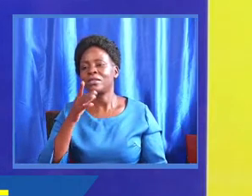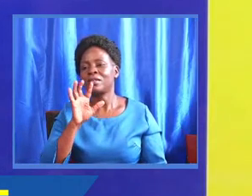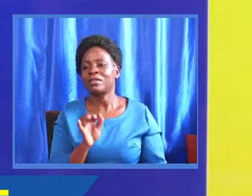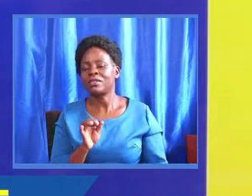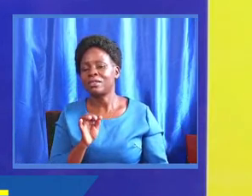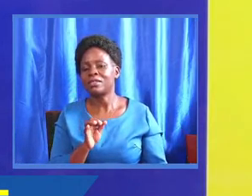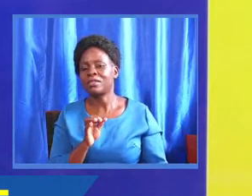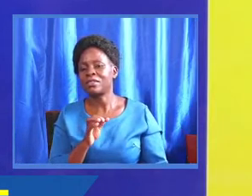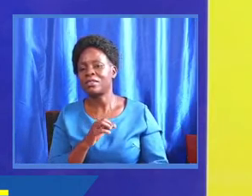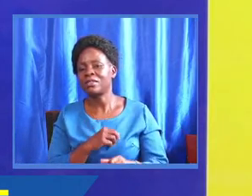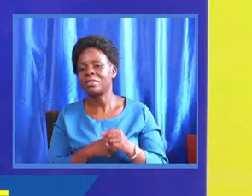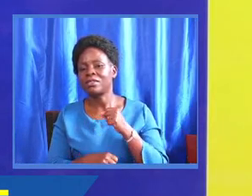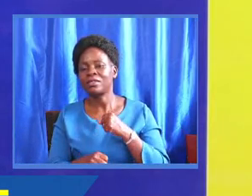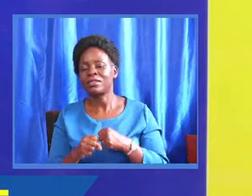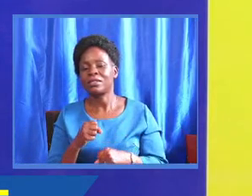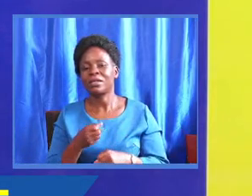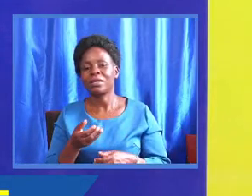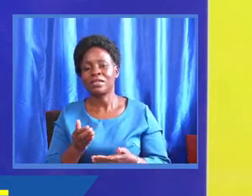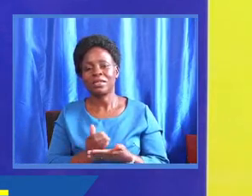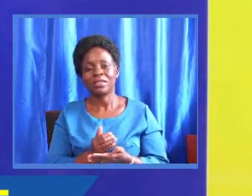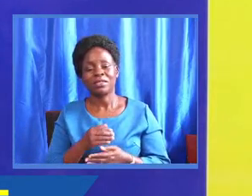18 years of age. I saved enough money